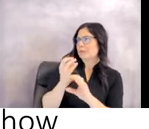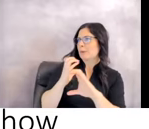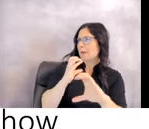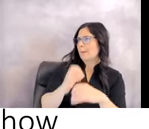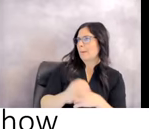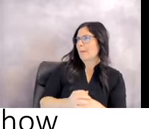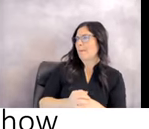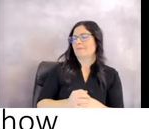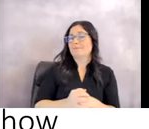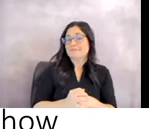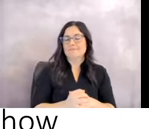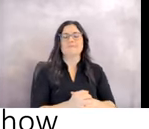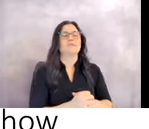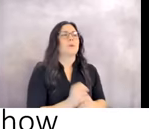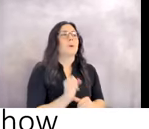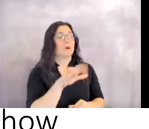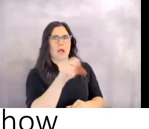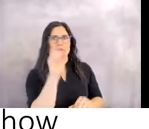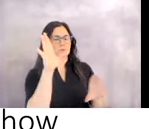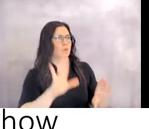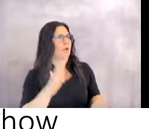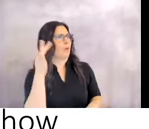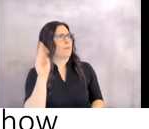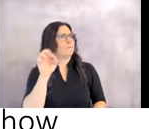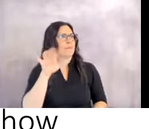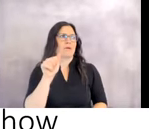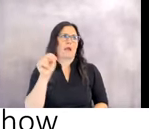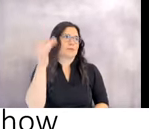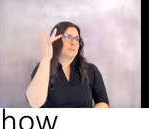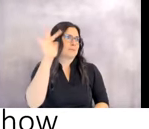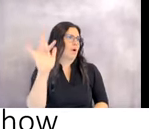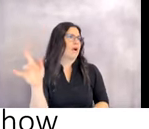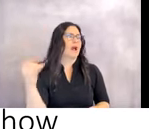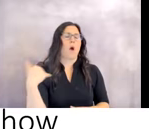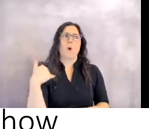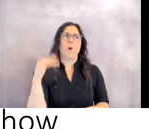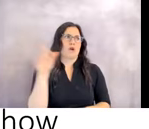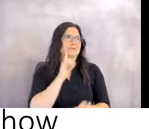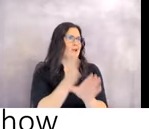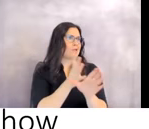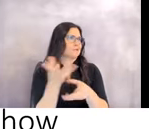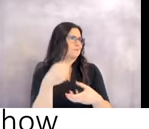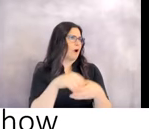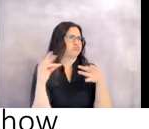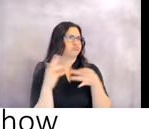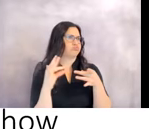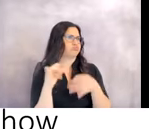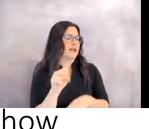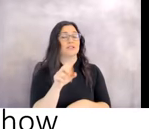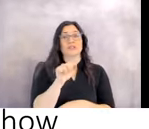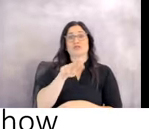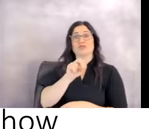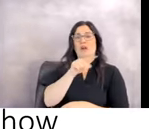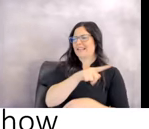Or yes, because Marianne's really smart and I like to hear her do the psychology stuff. Or yeah, because Sean's always screwing around with